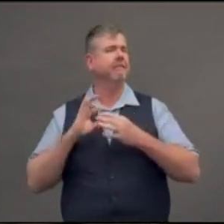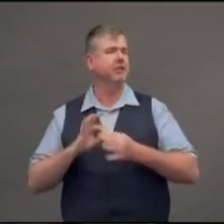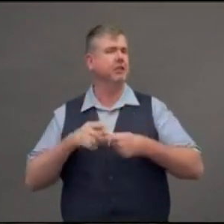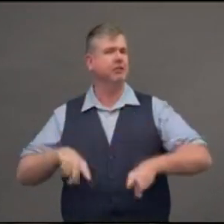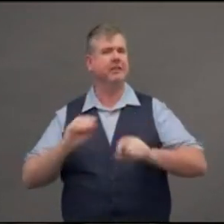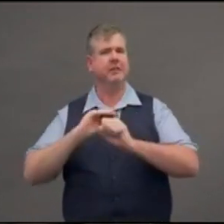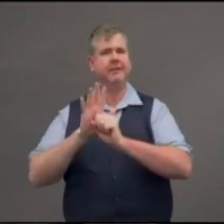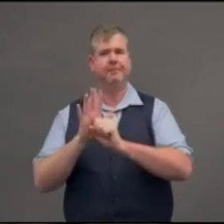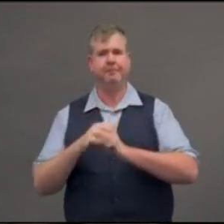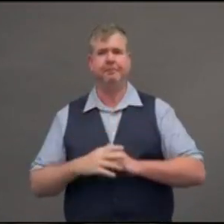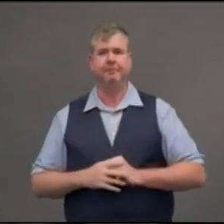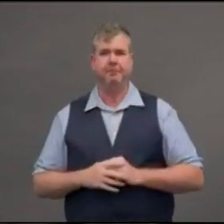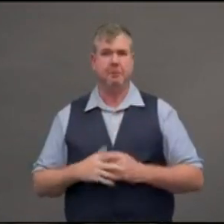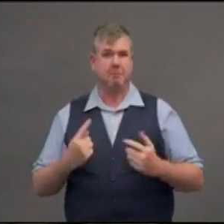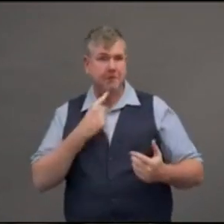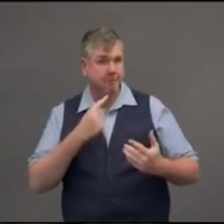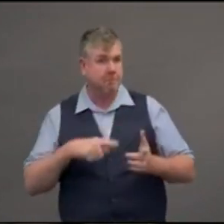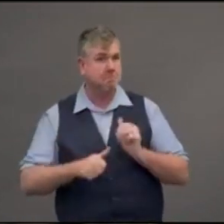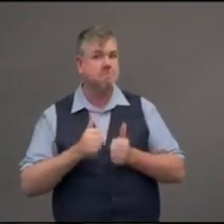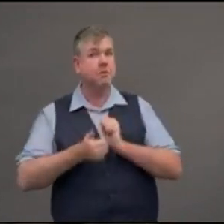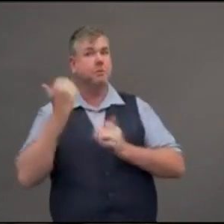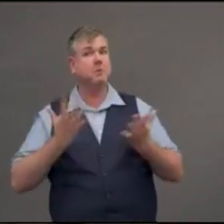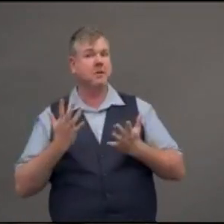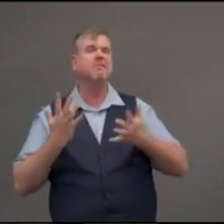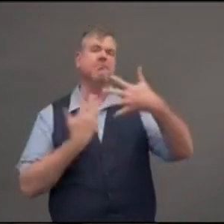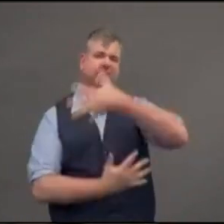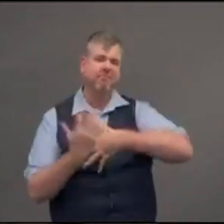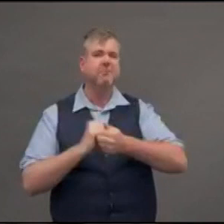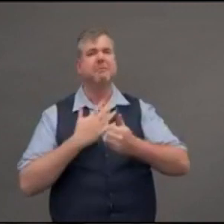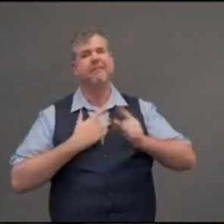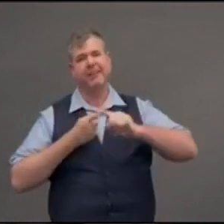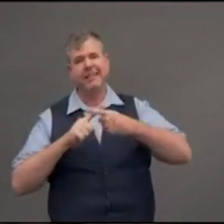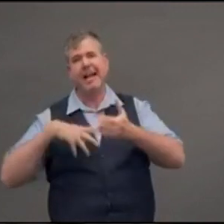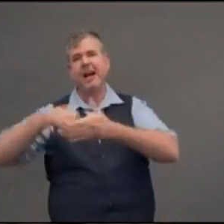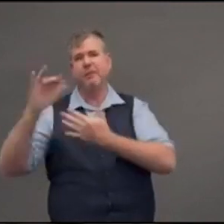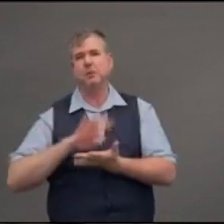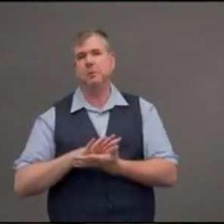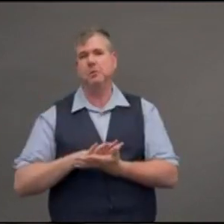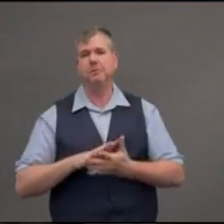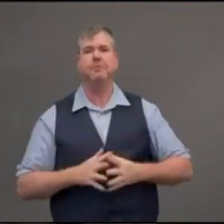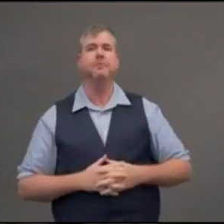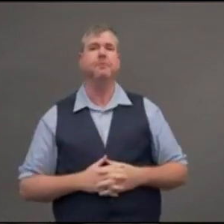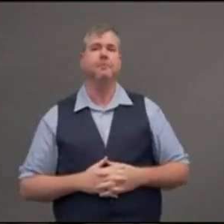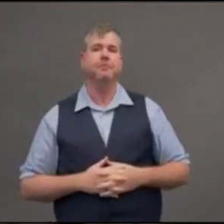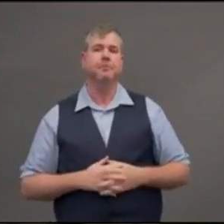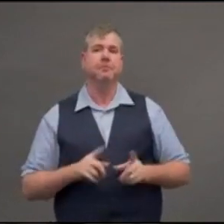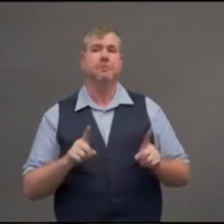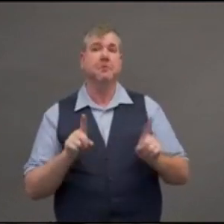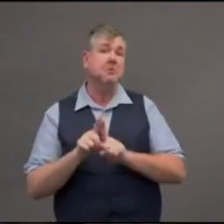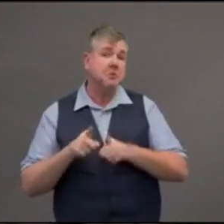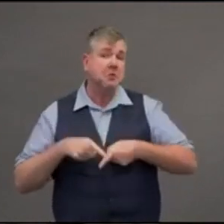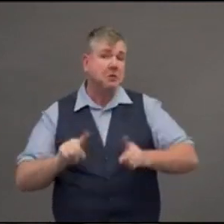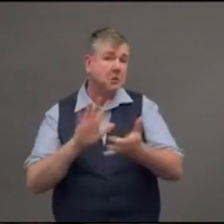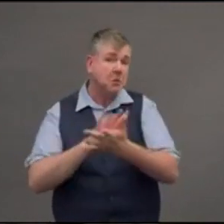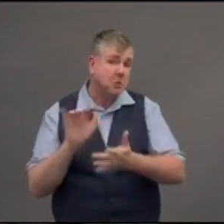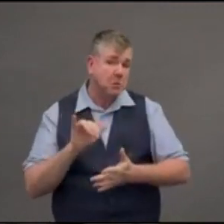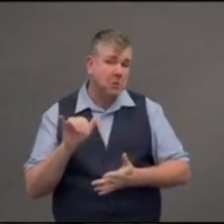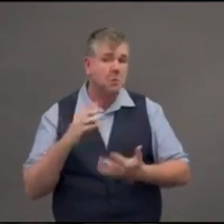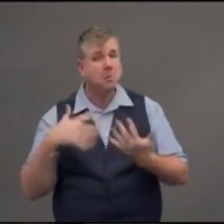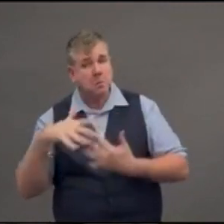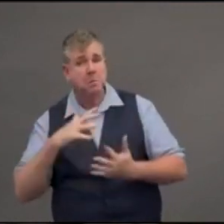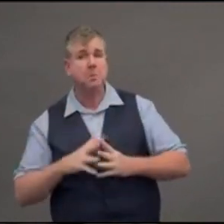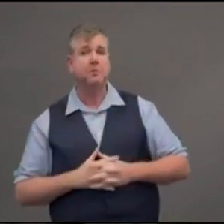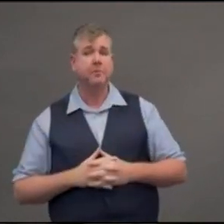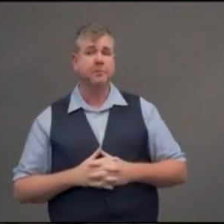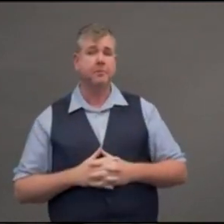hanging out a lot with my friends, like outside of school and also at school. And I think also like being